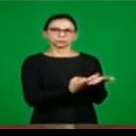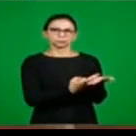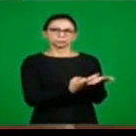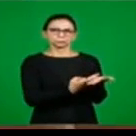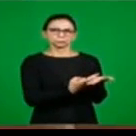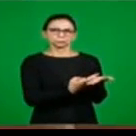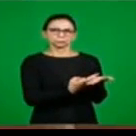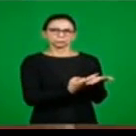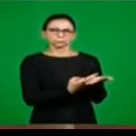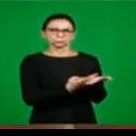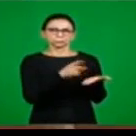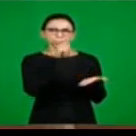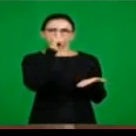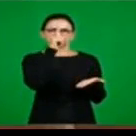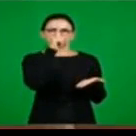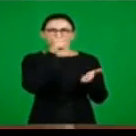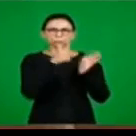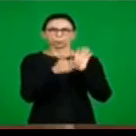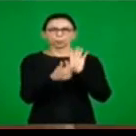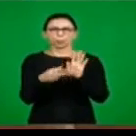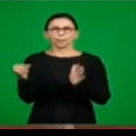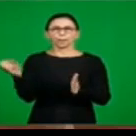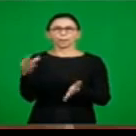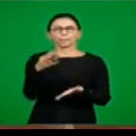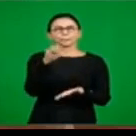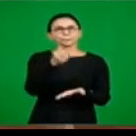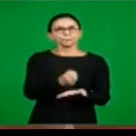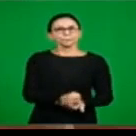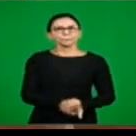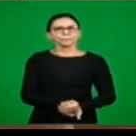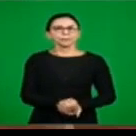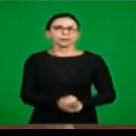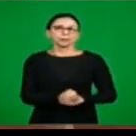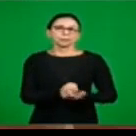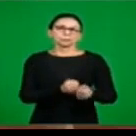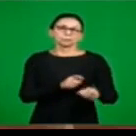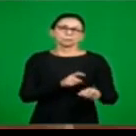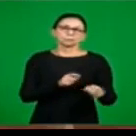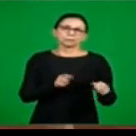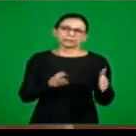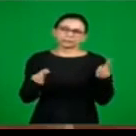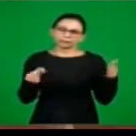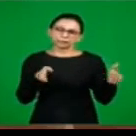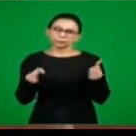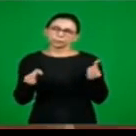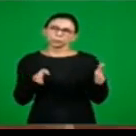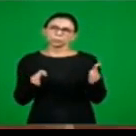of the Greek. In the New Testament, it's related to time,